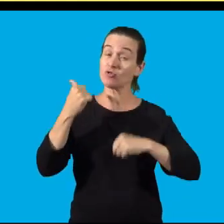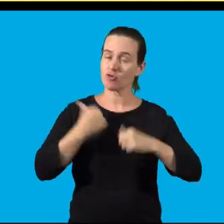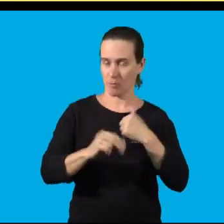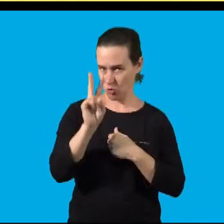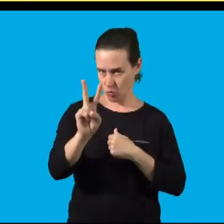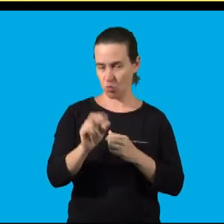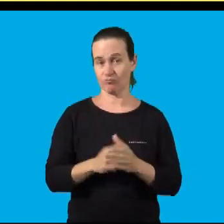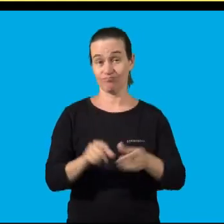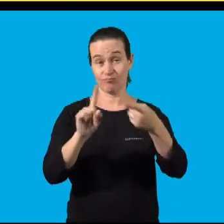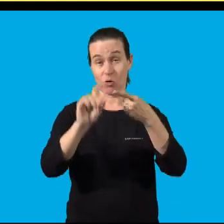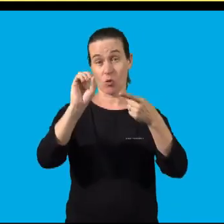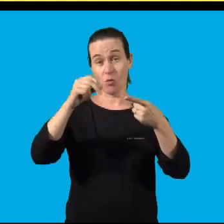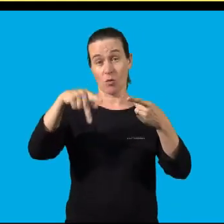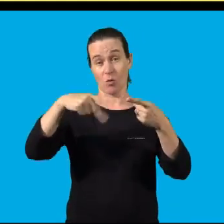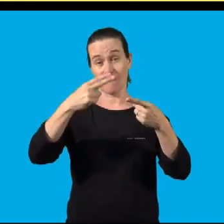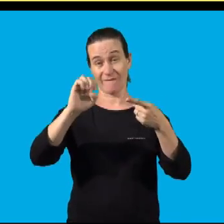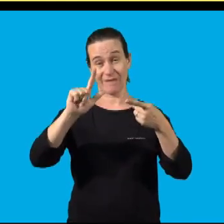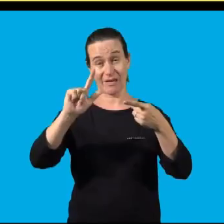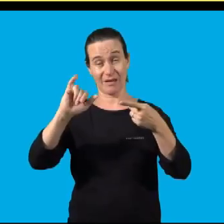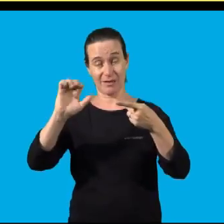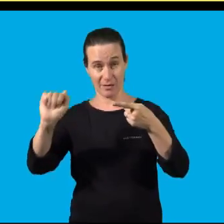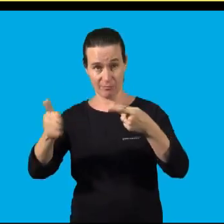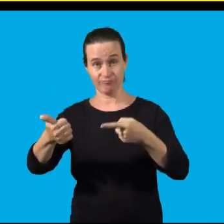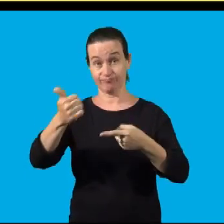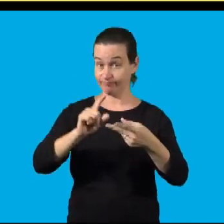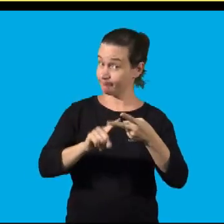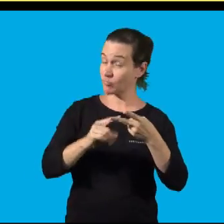play, and they are Ophelia